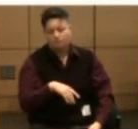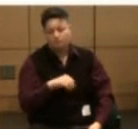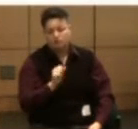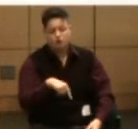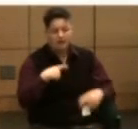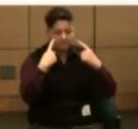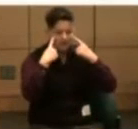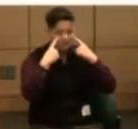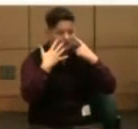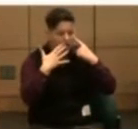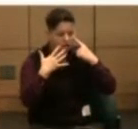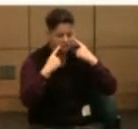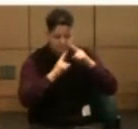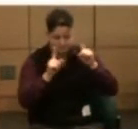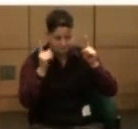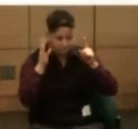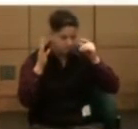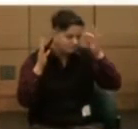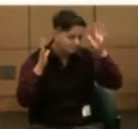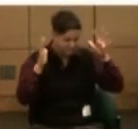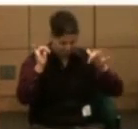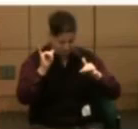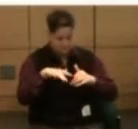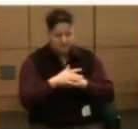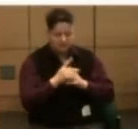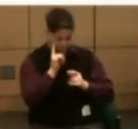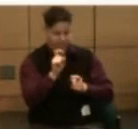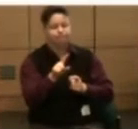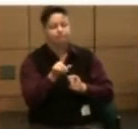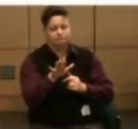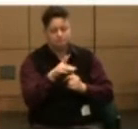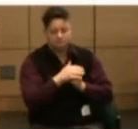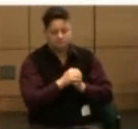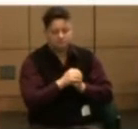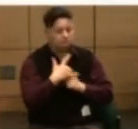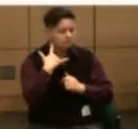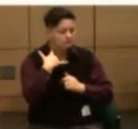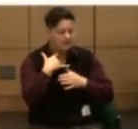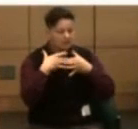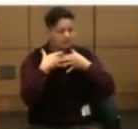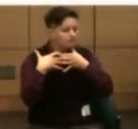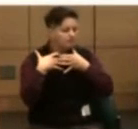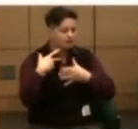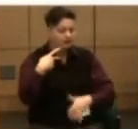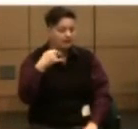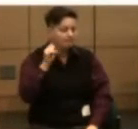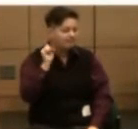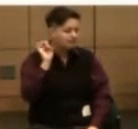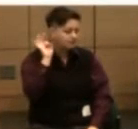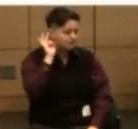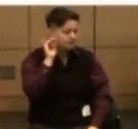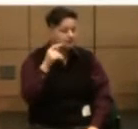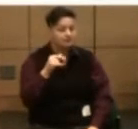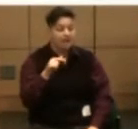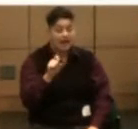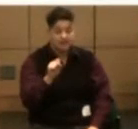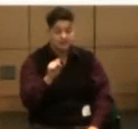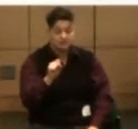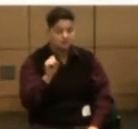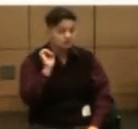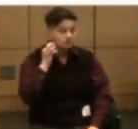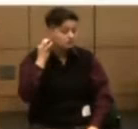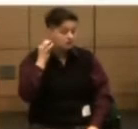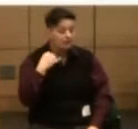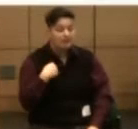different colors, and also that would be a clue as well. Do they have neck masses, pits or tags that might clue they may have what's called a